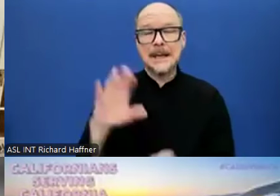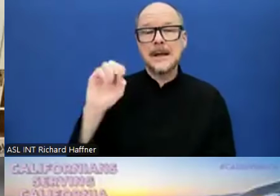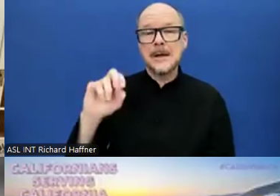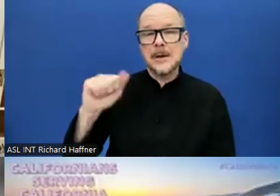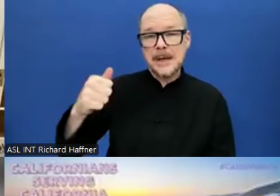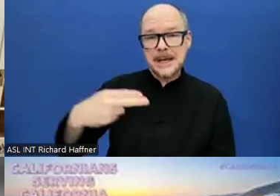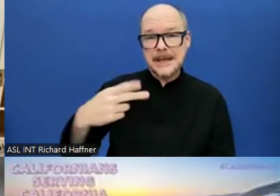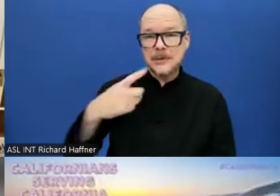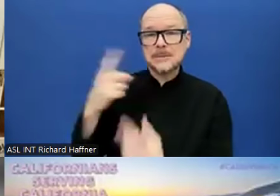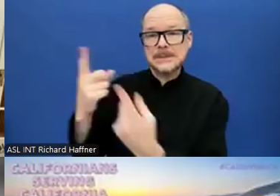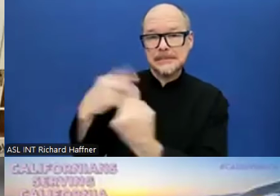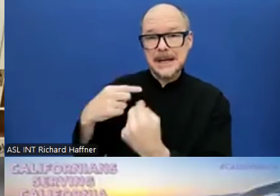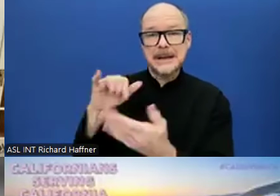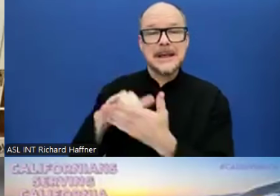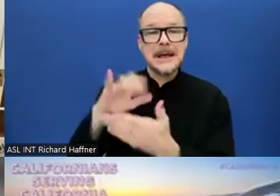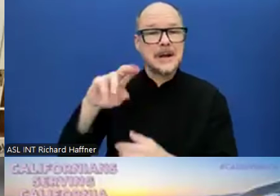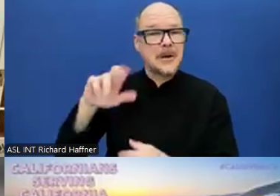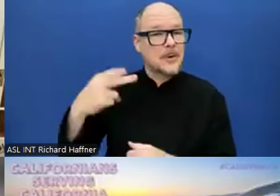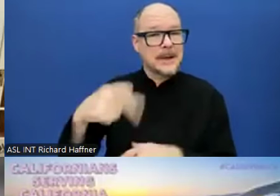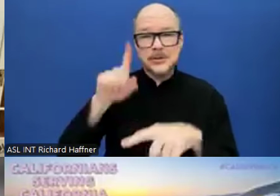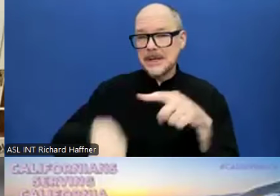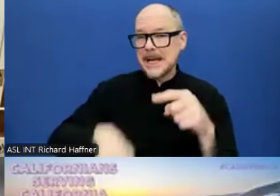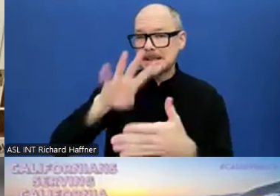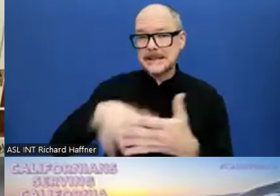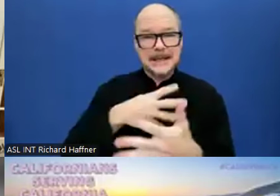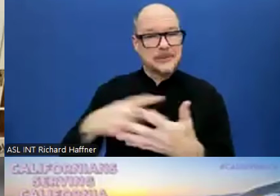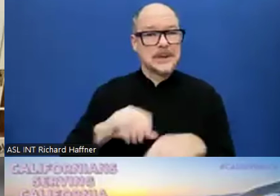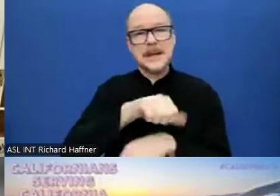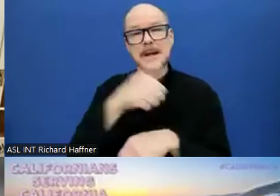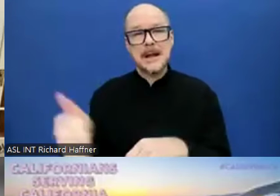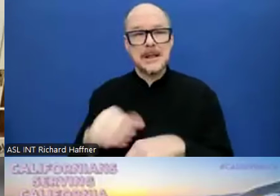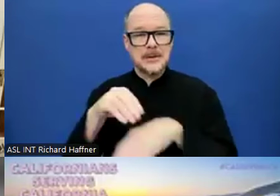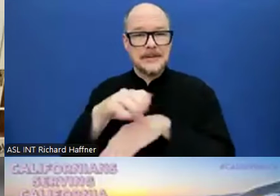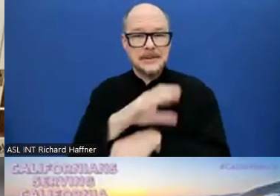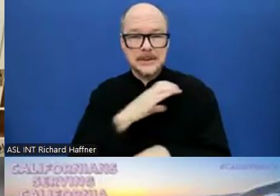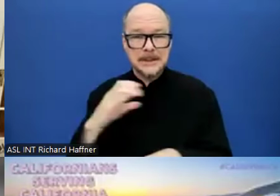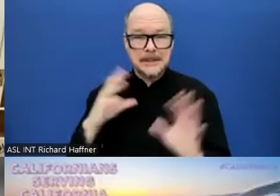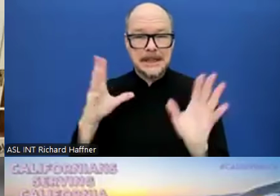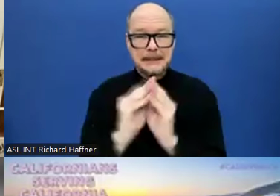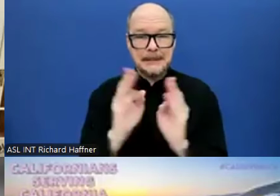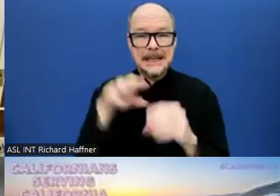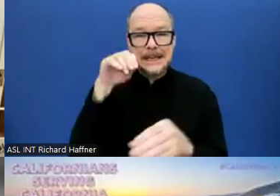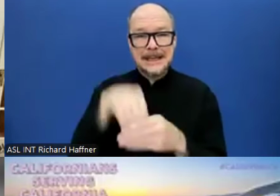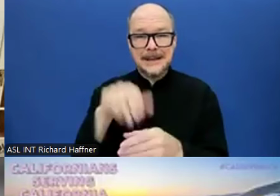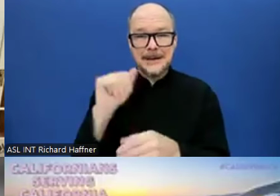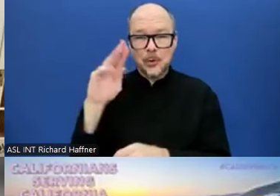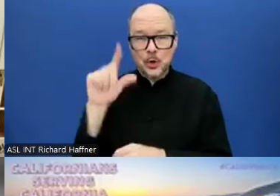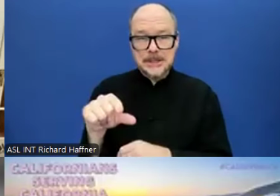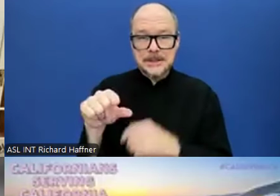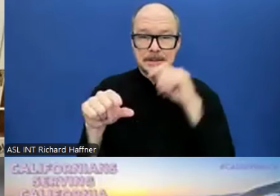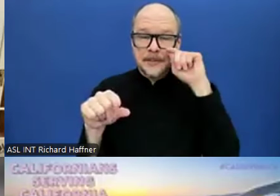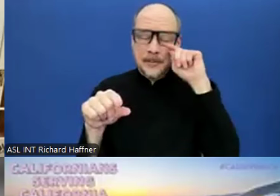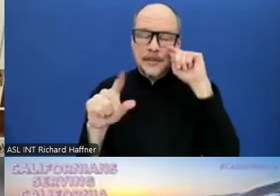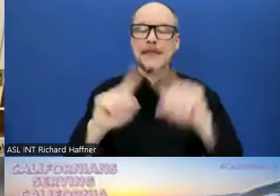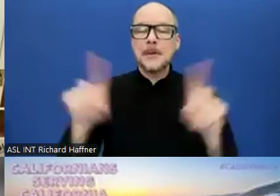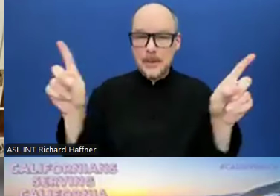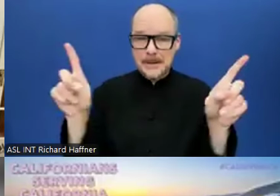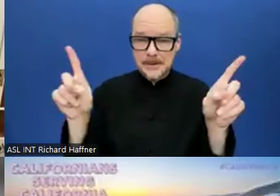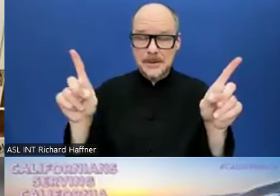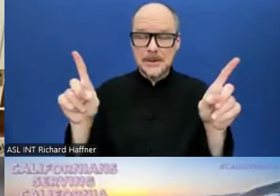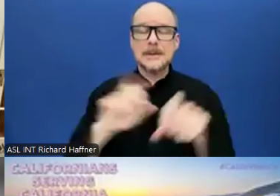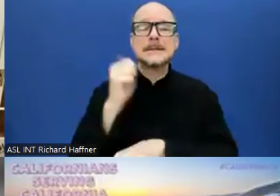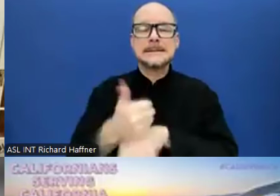responded that OAH is unable to schedule another advisory committee meeting within the month of August. However, a meeting has been scheduled for